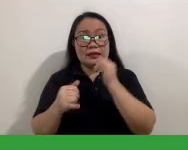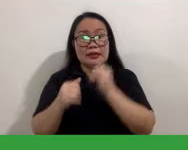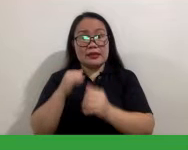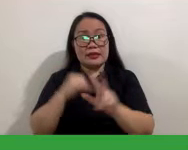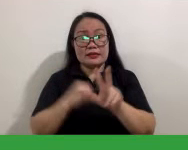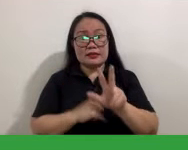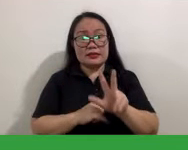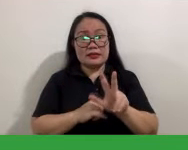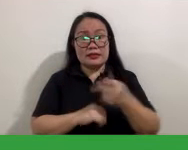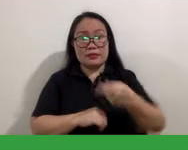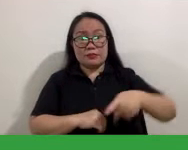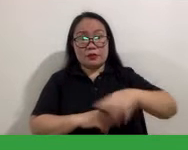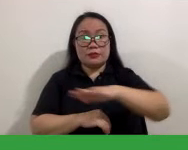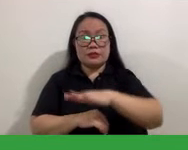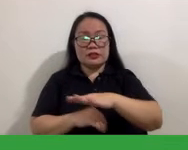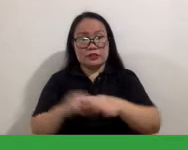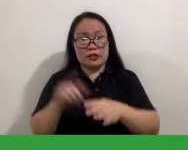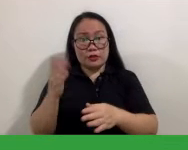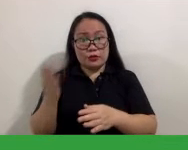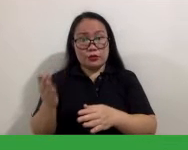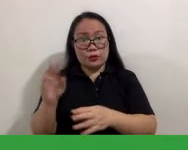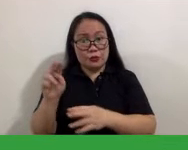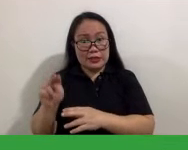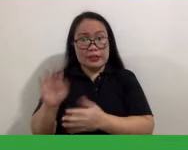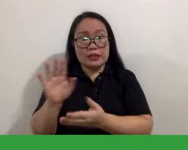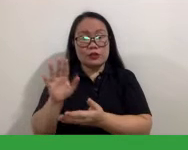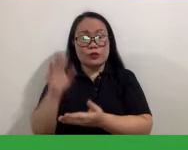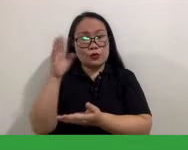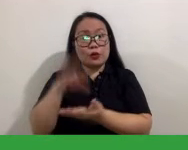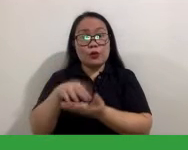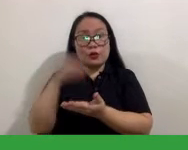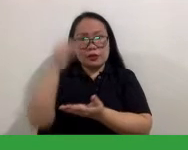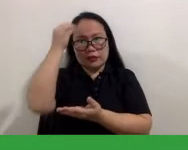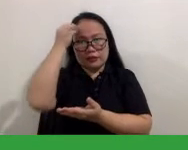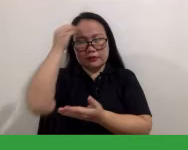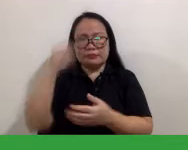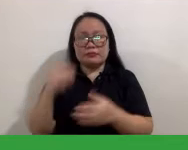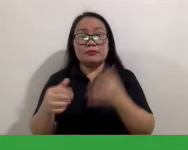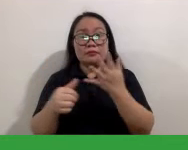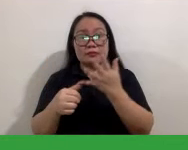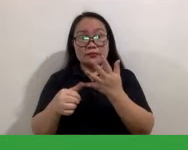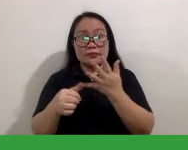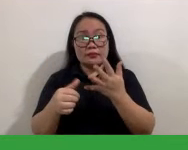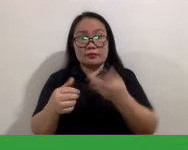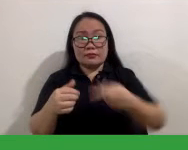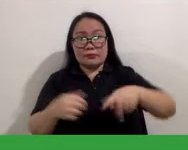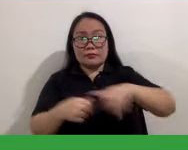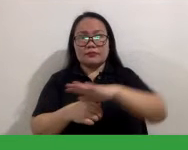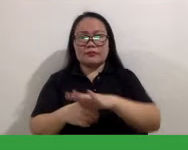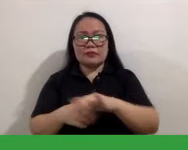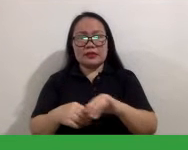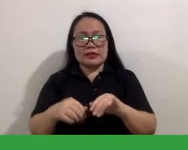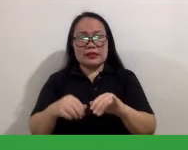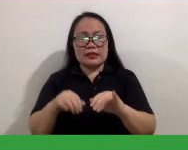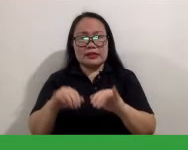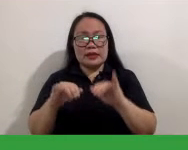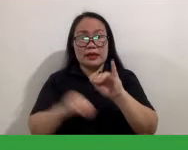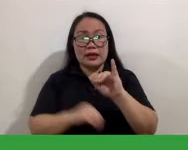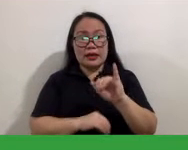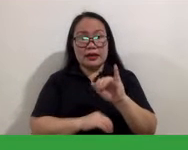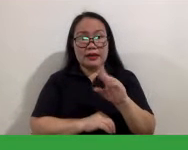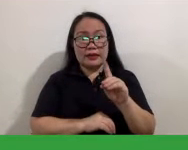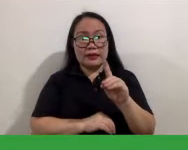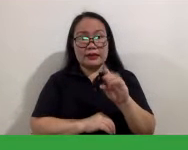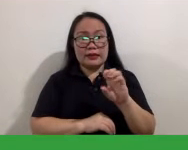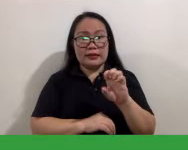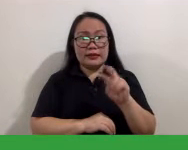properties na dapat nyong malaman. So the fifth property is the identity property. So what